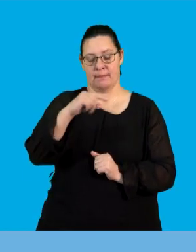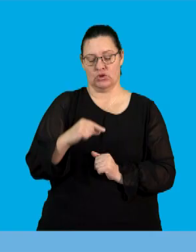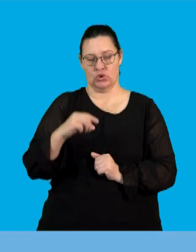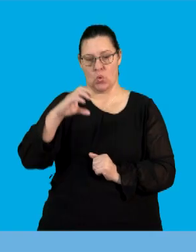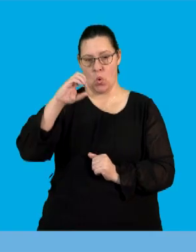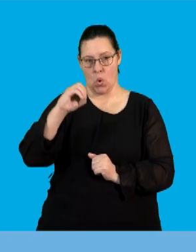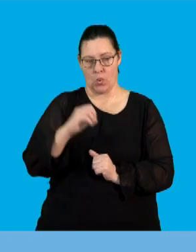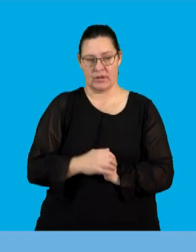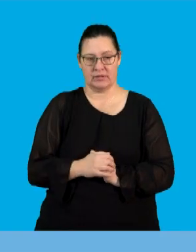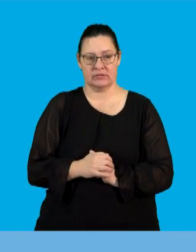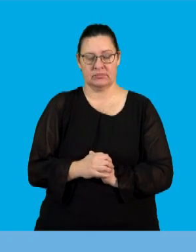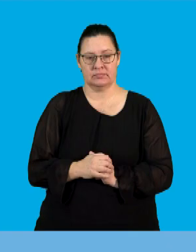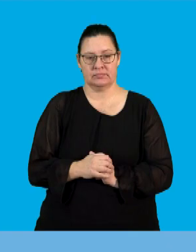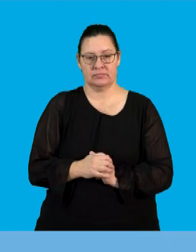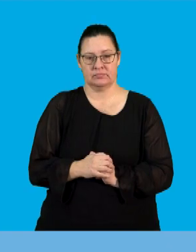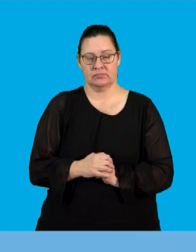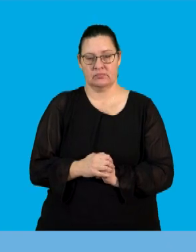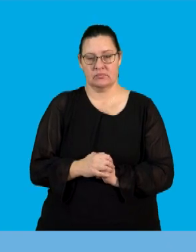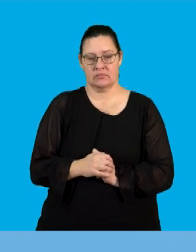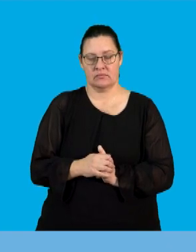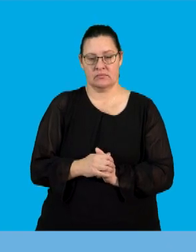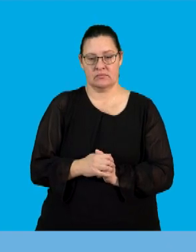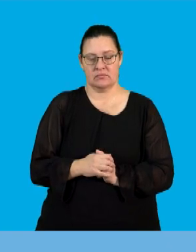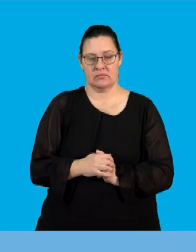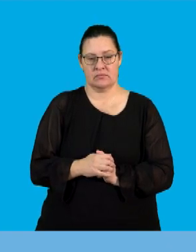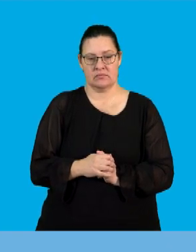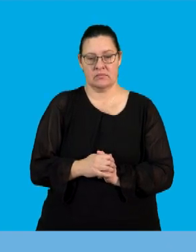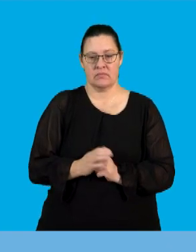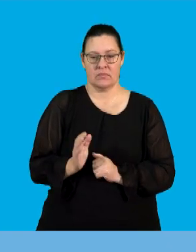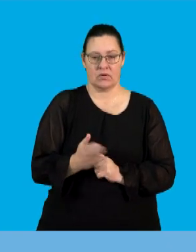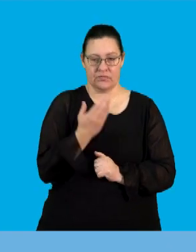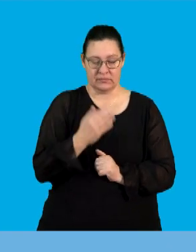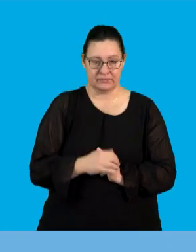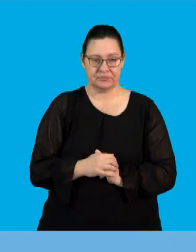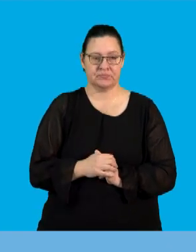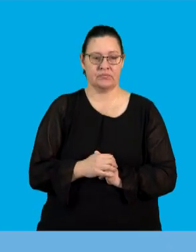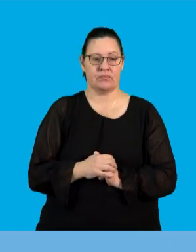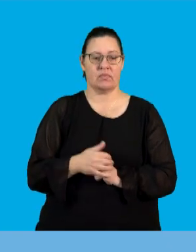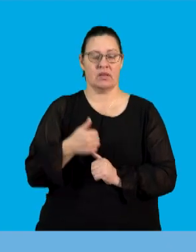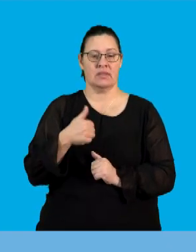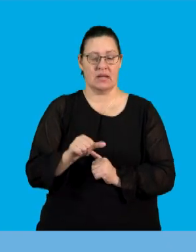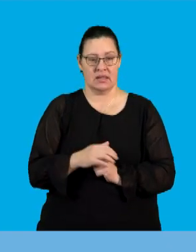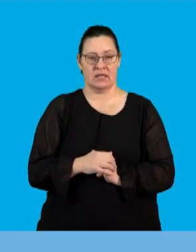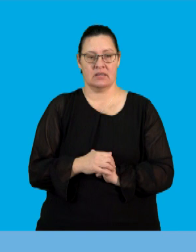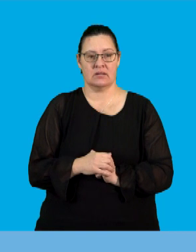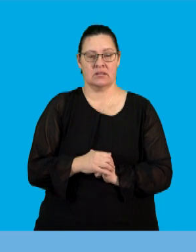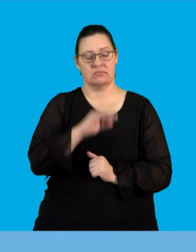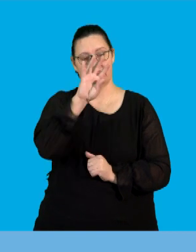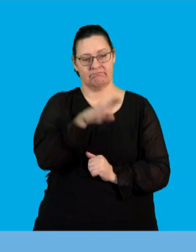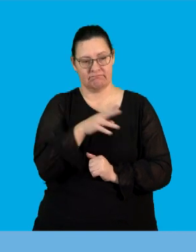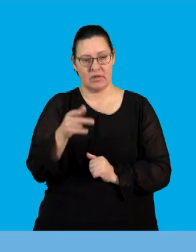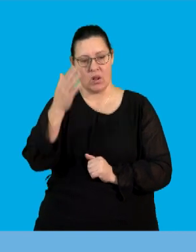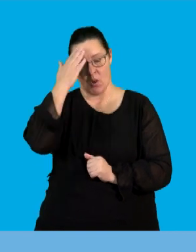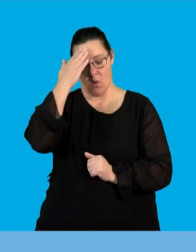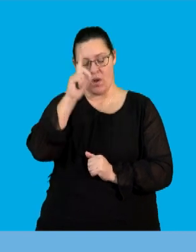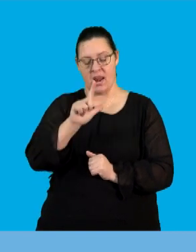small letter G, capital letter O. So that is dealt with. And then from the periodic table